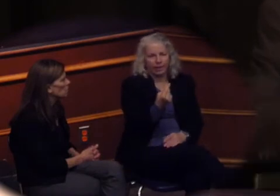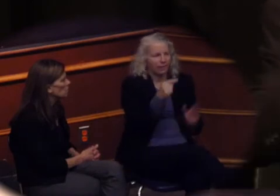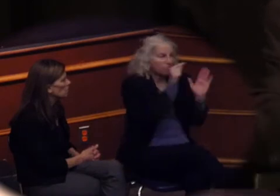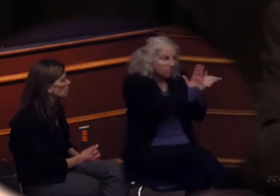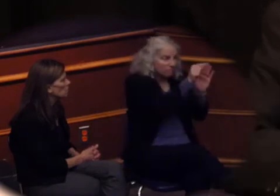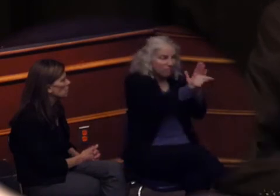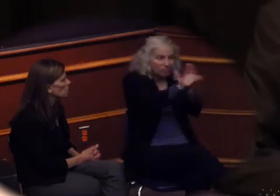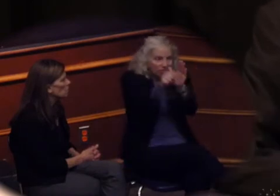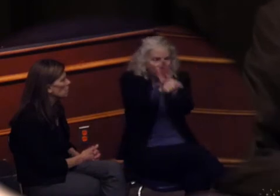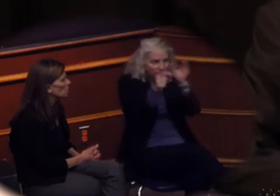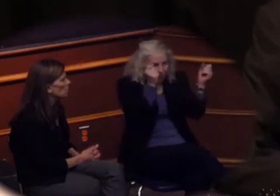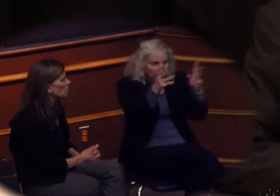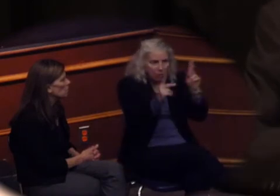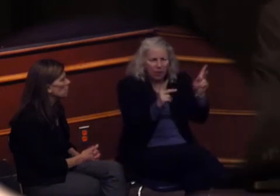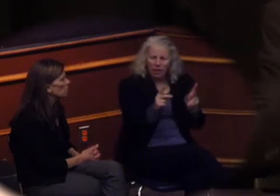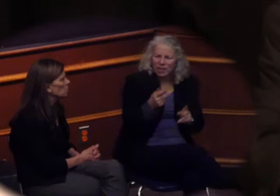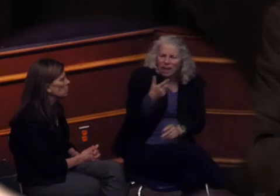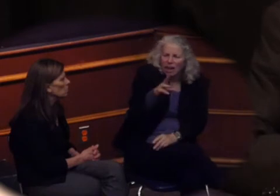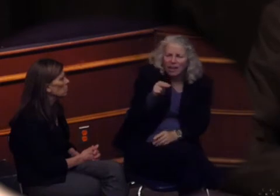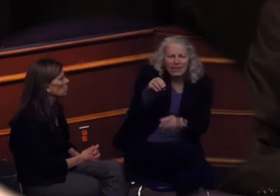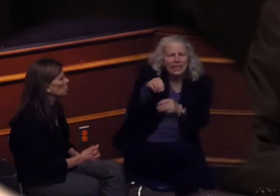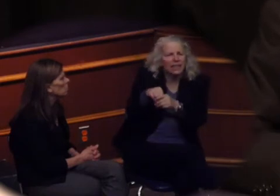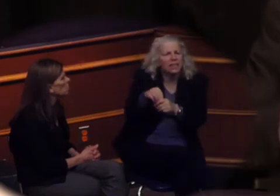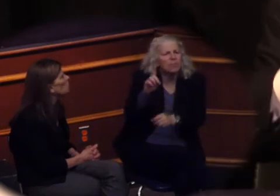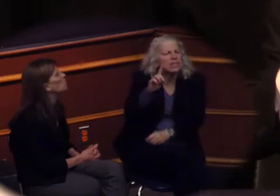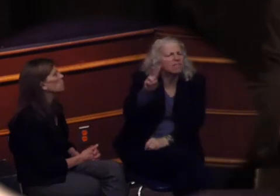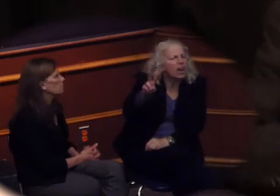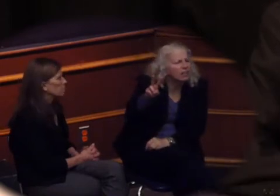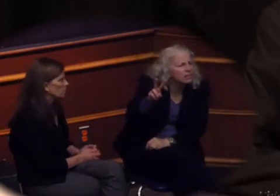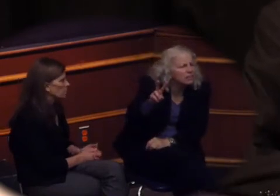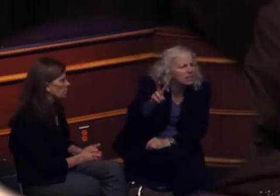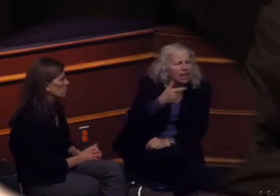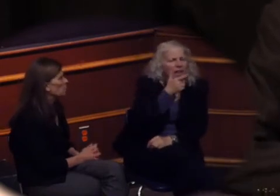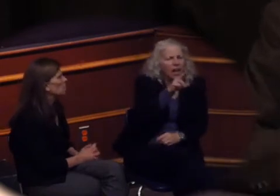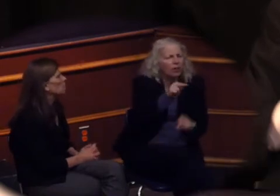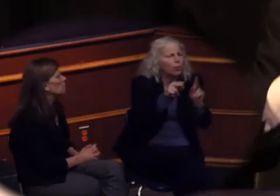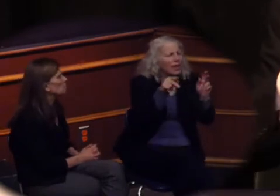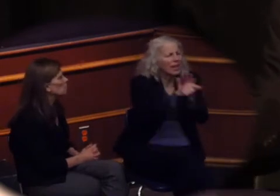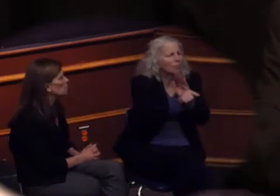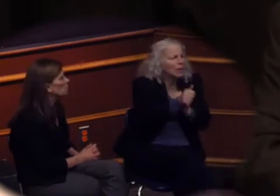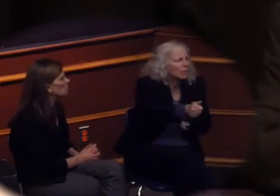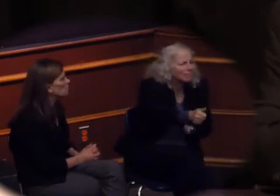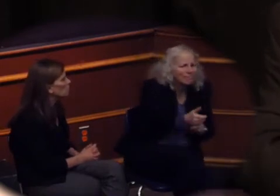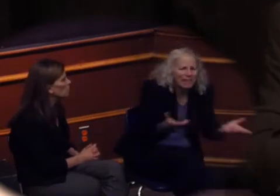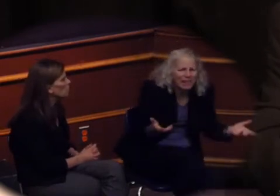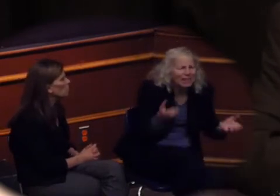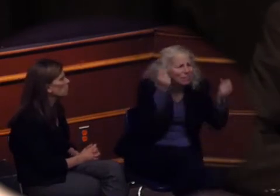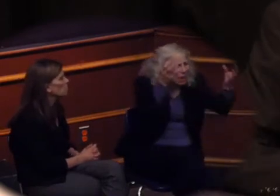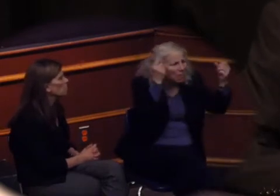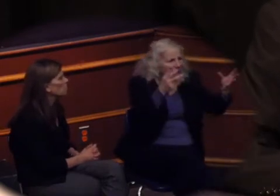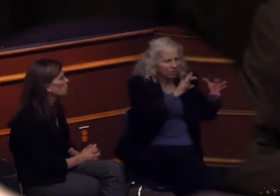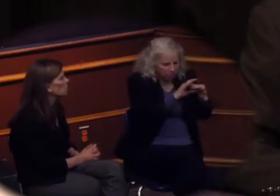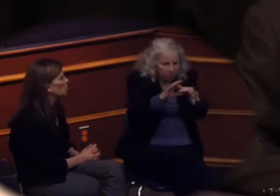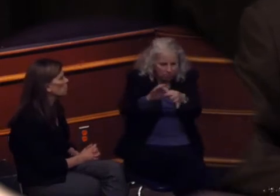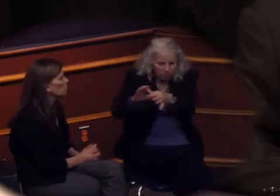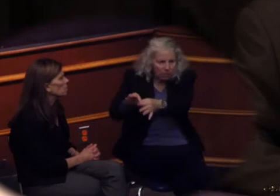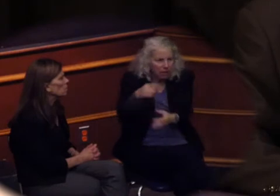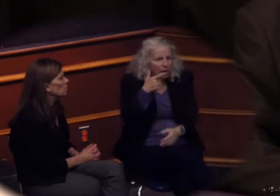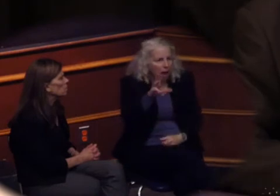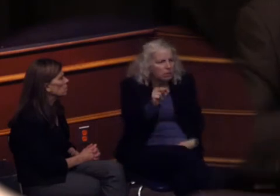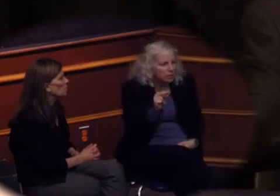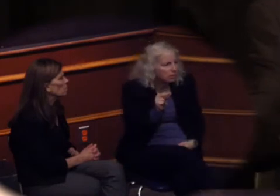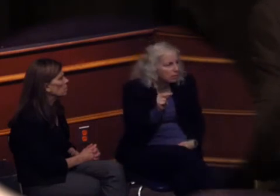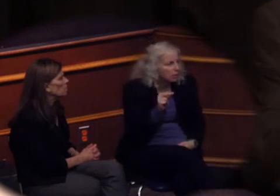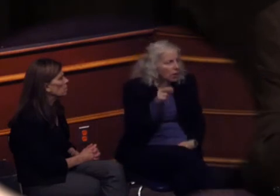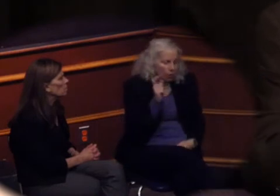It's also the problem of gun violence and domestic violence. It's the problem of suicide. There are many interrelated questions here. But we need